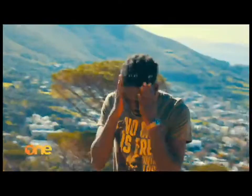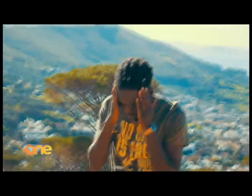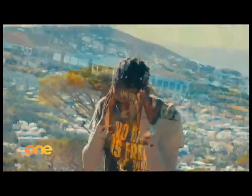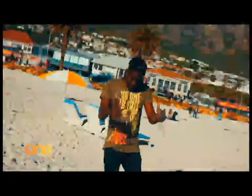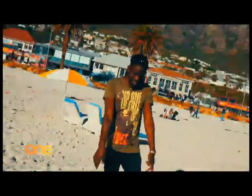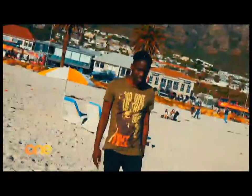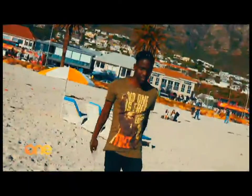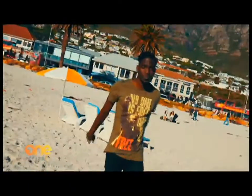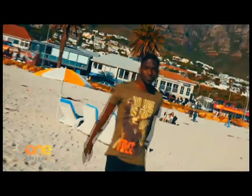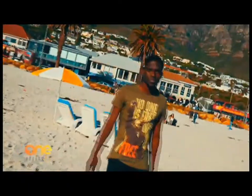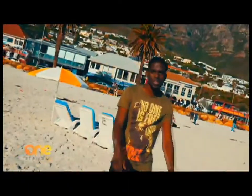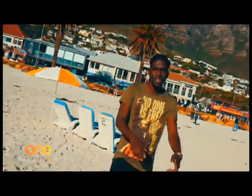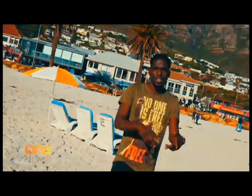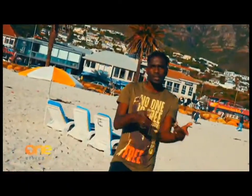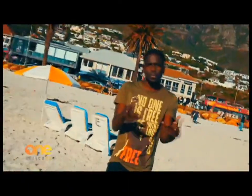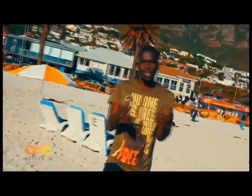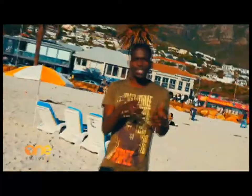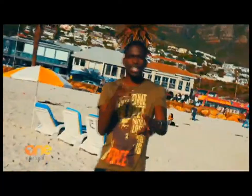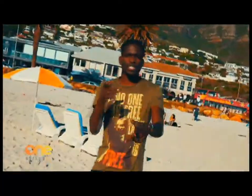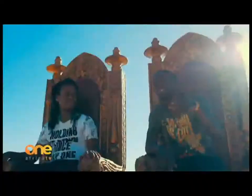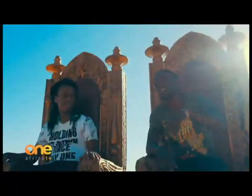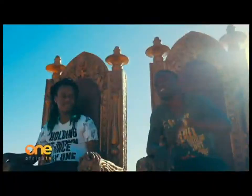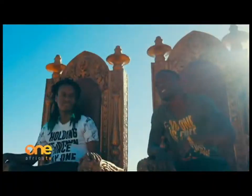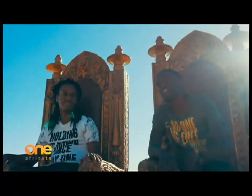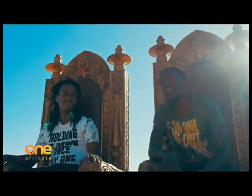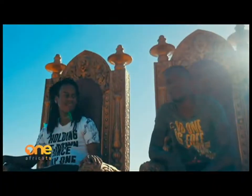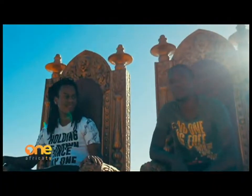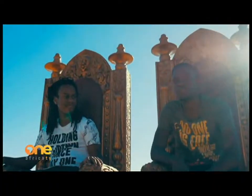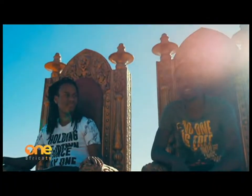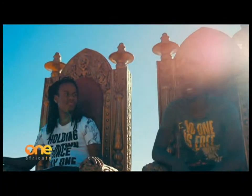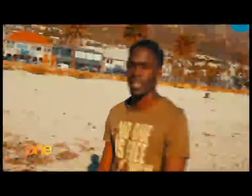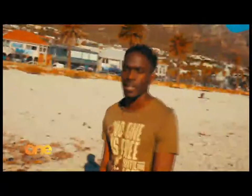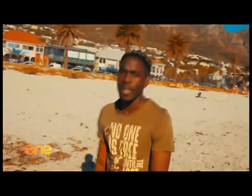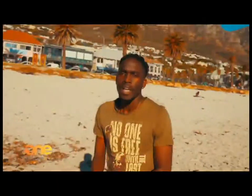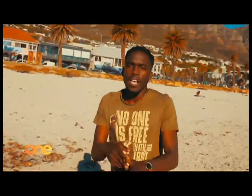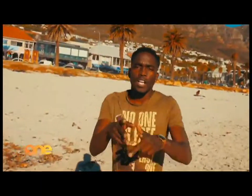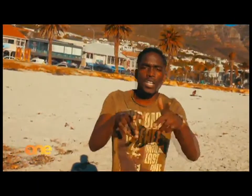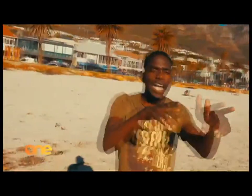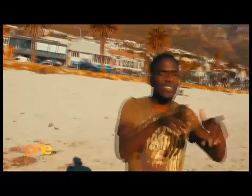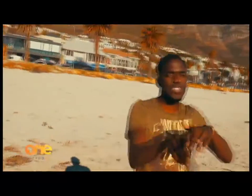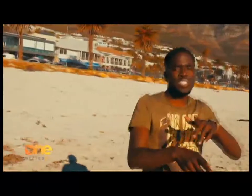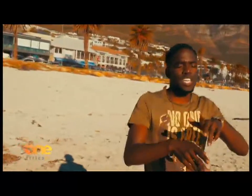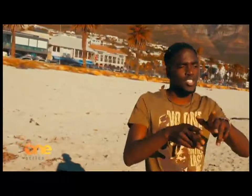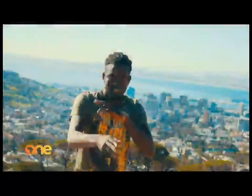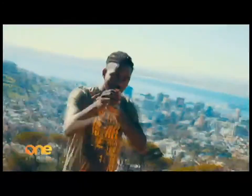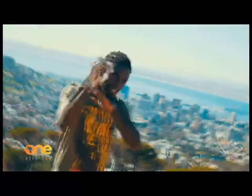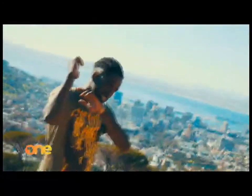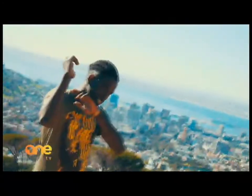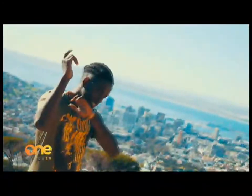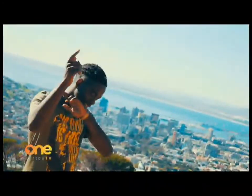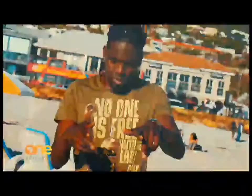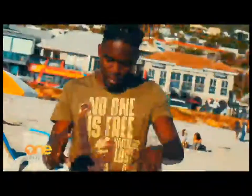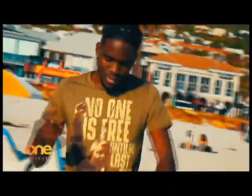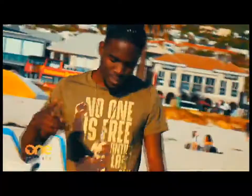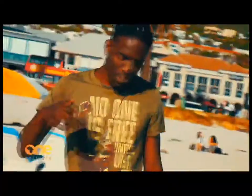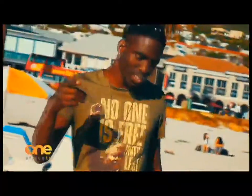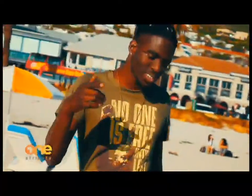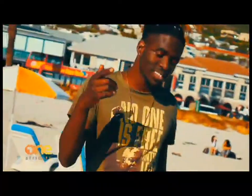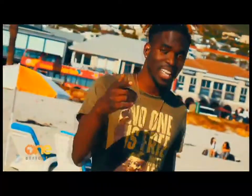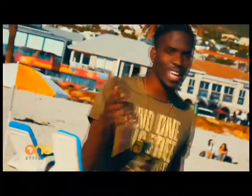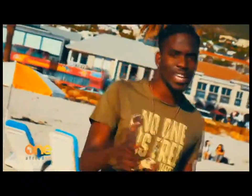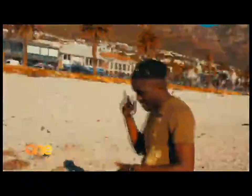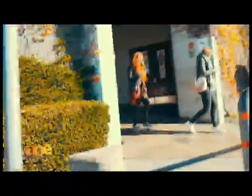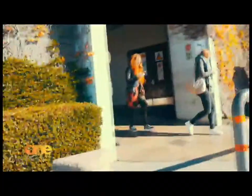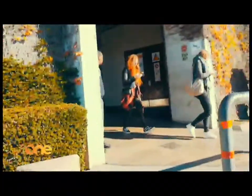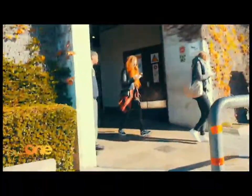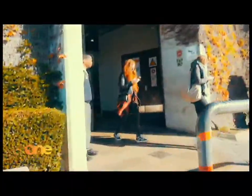the value found. They about they click taking shots and hype. Like a laugh, they getting stoned tonight. That you all these ballers